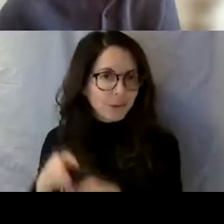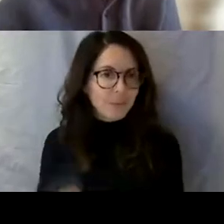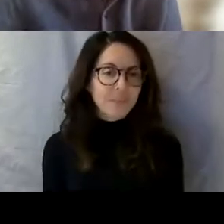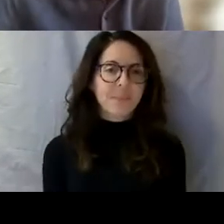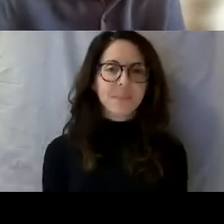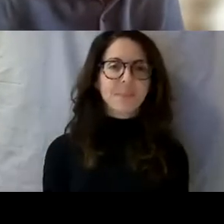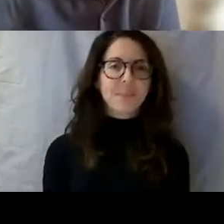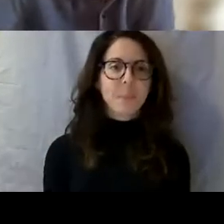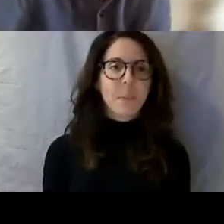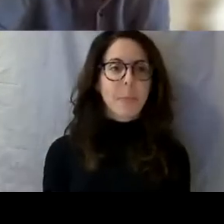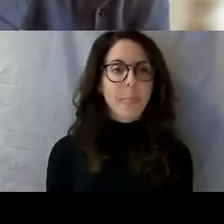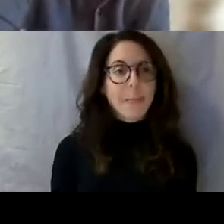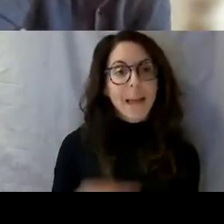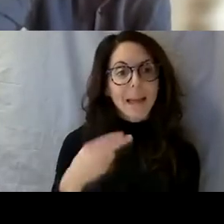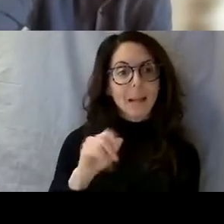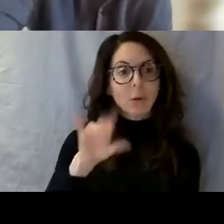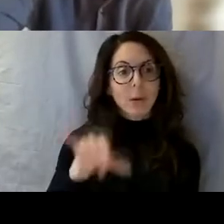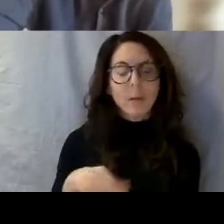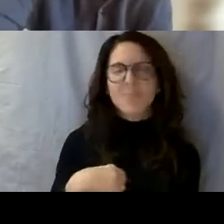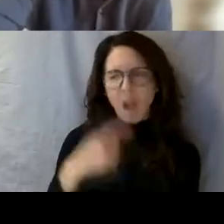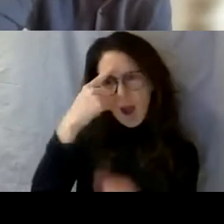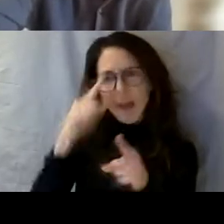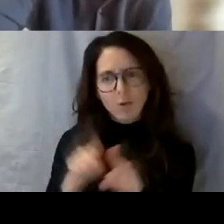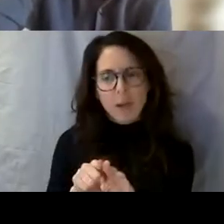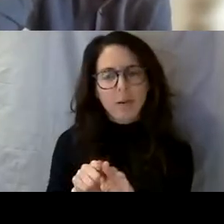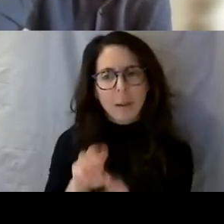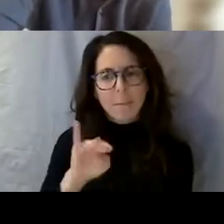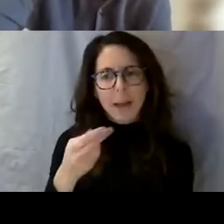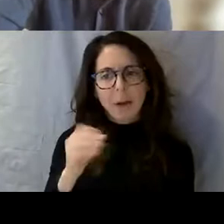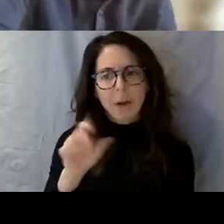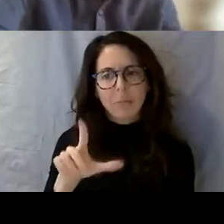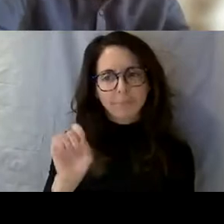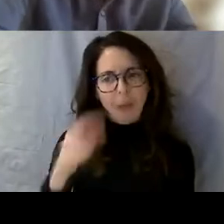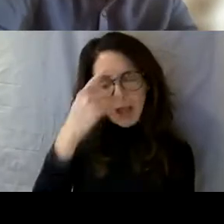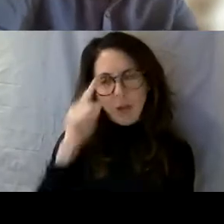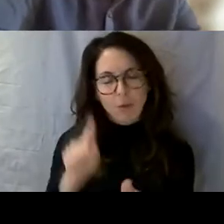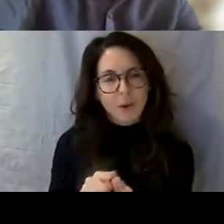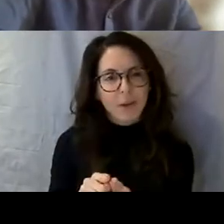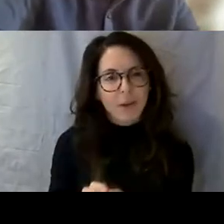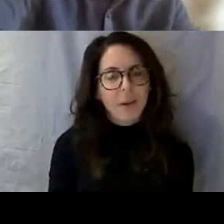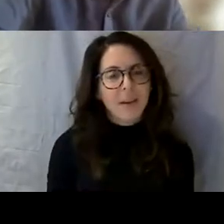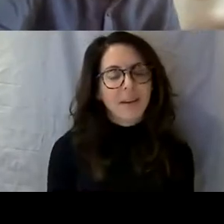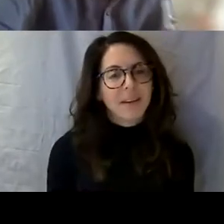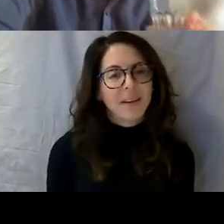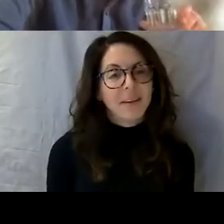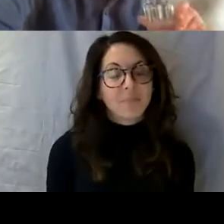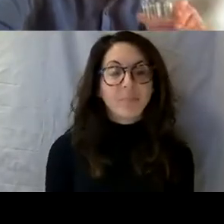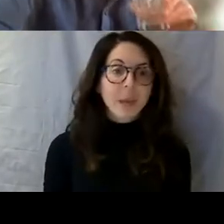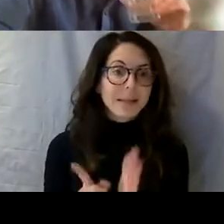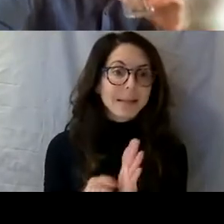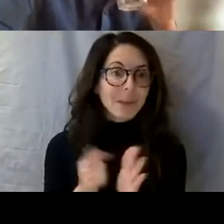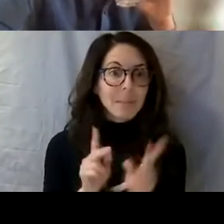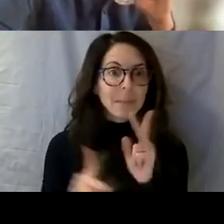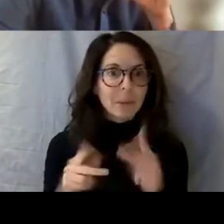Yeah, if I could add to that, I really agree with that point, Michael. I think some people are scared to